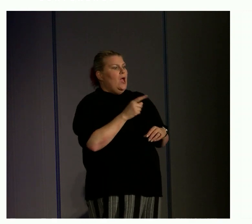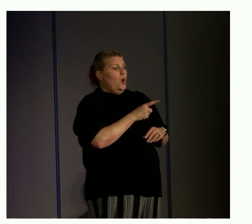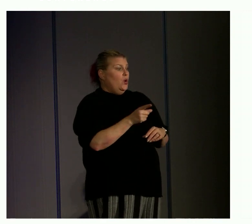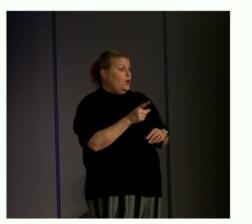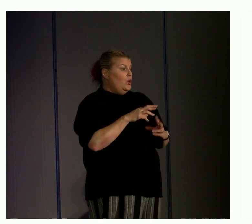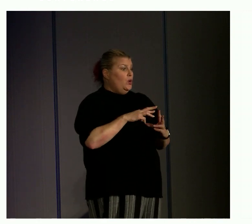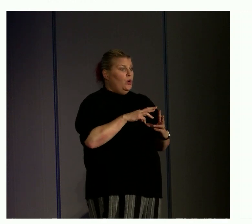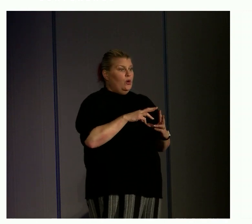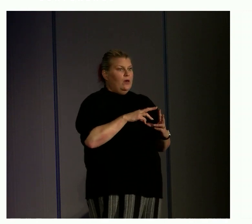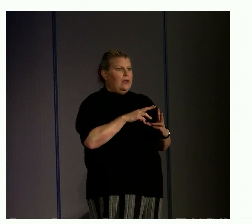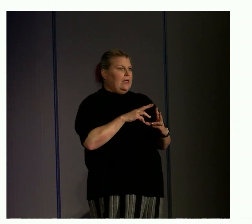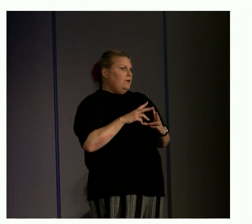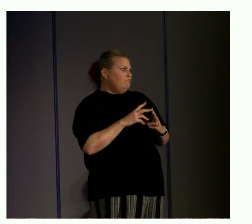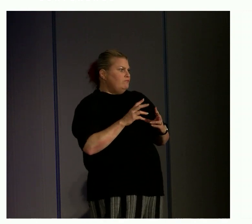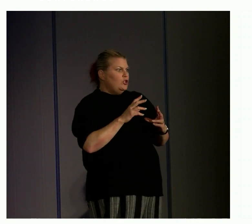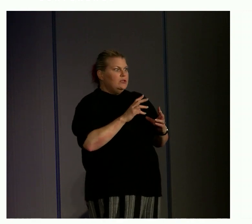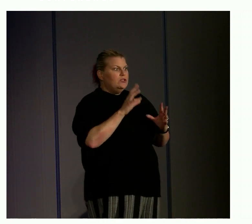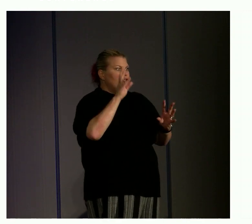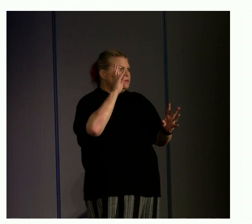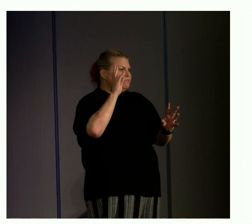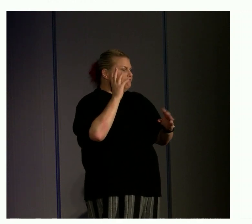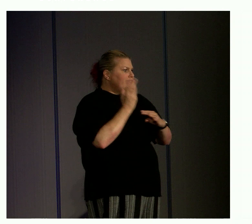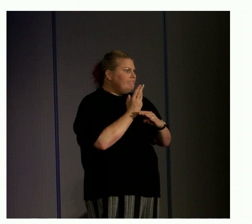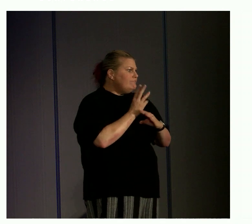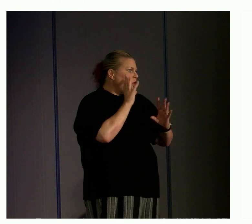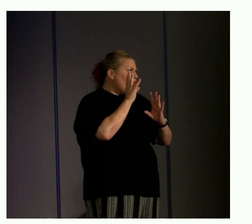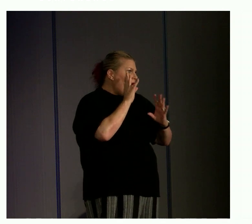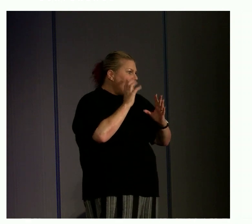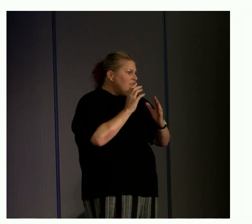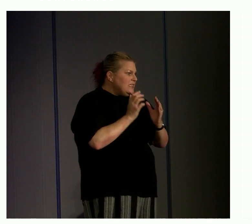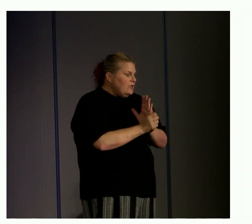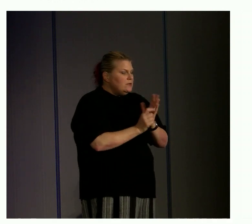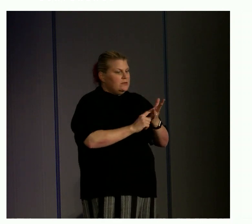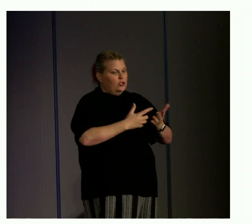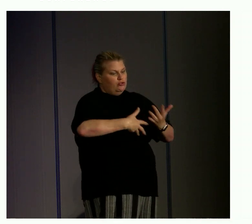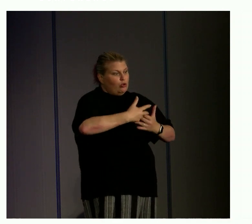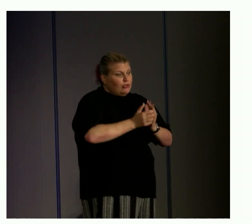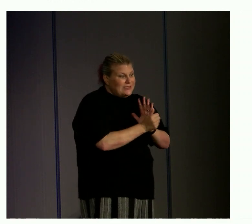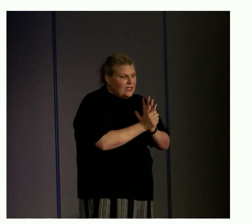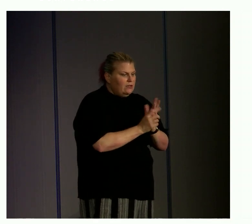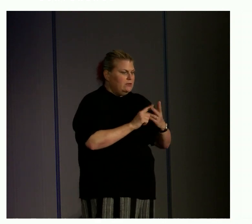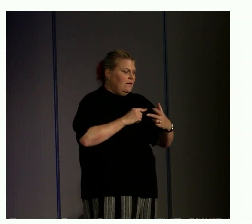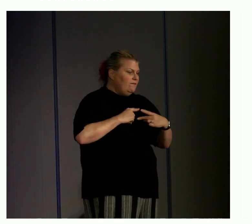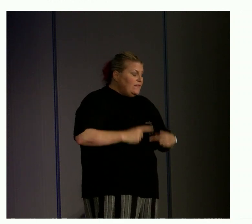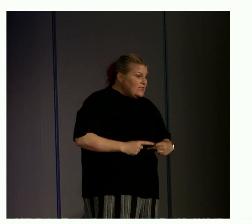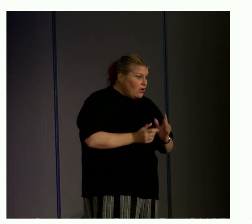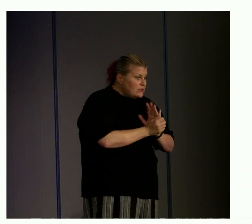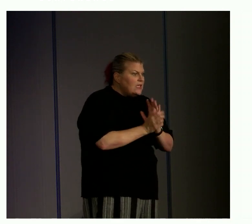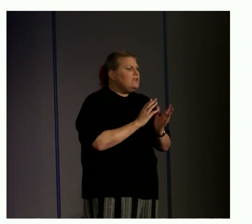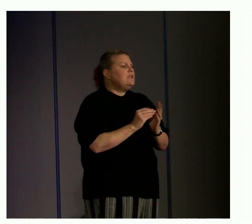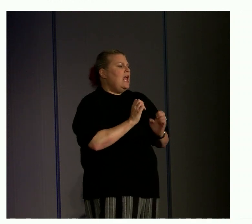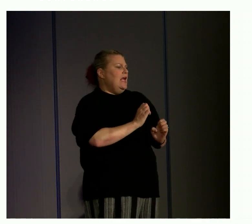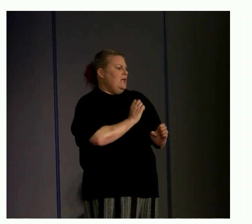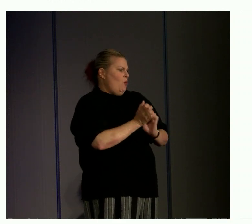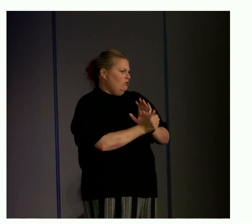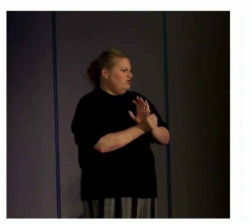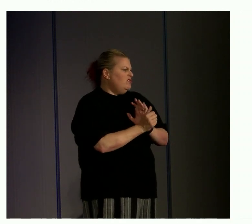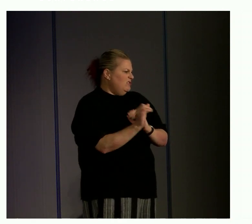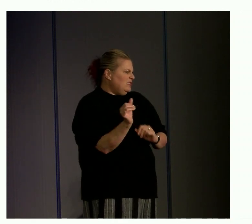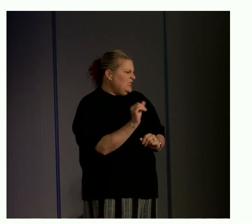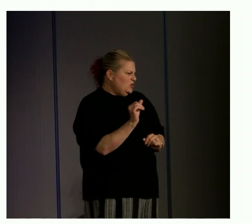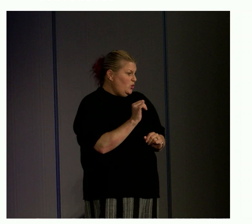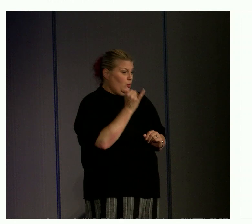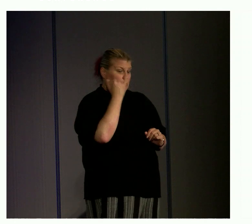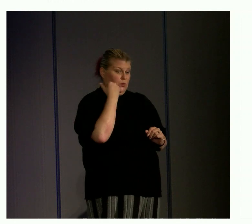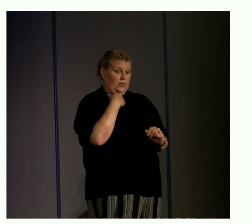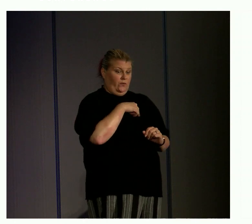have also creative skills, social skills, physical skills, and emotional skills. So